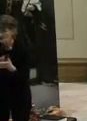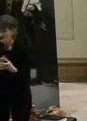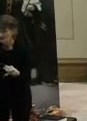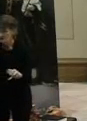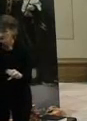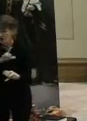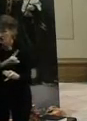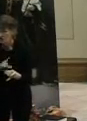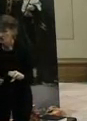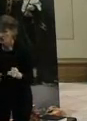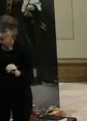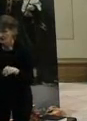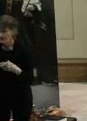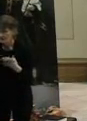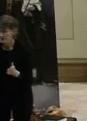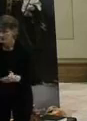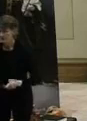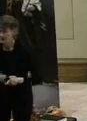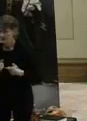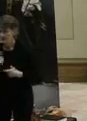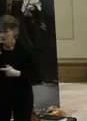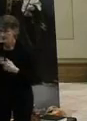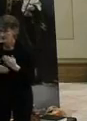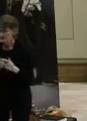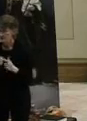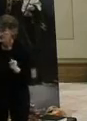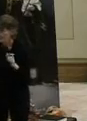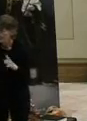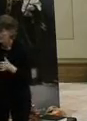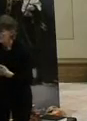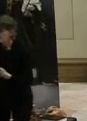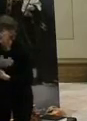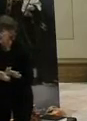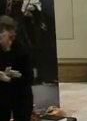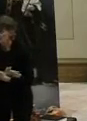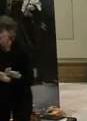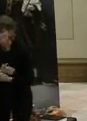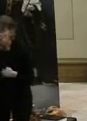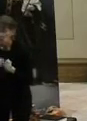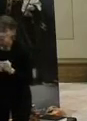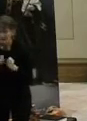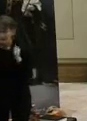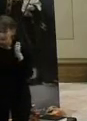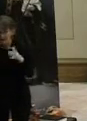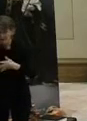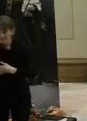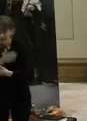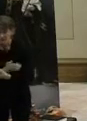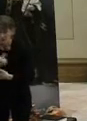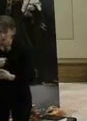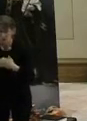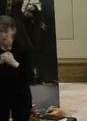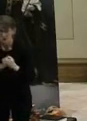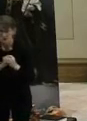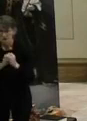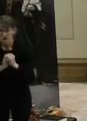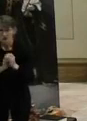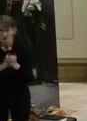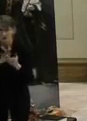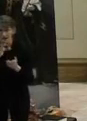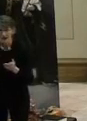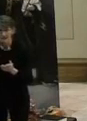Spirit, the Lord, the giver of life, who proceeds from the Father and the Son, who with the Father and the Son is adored